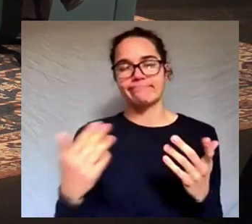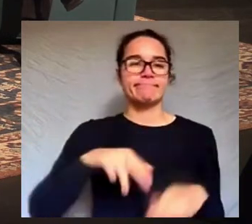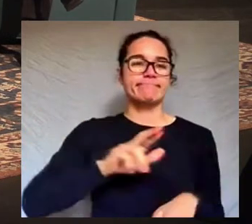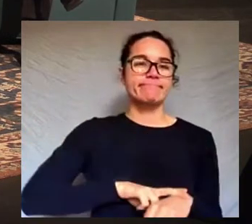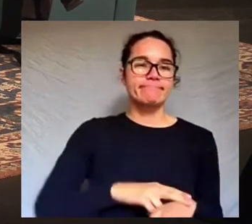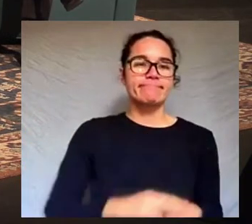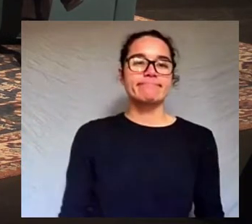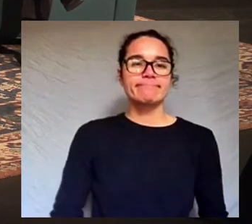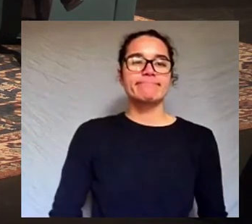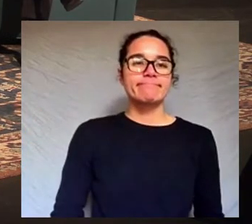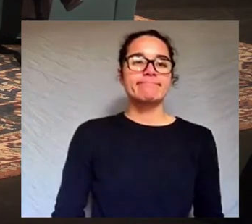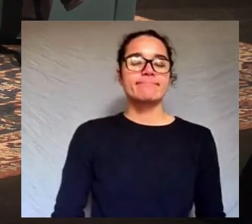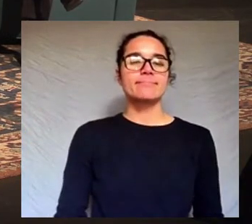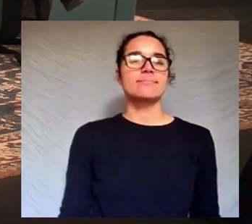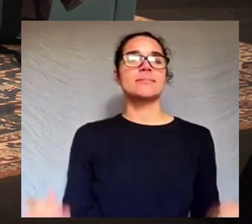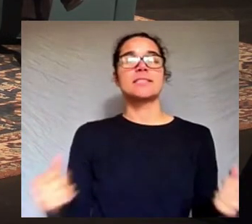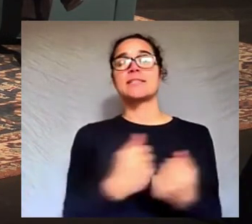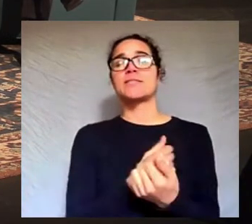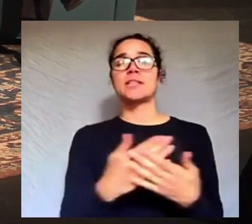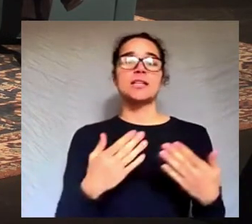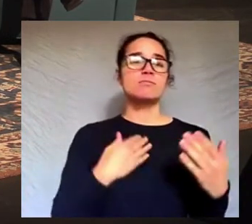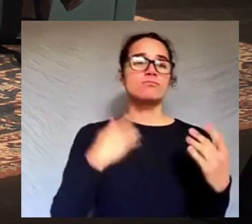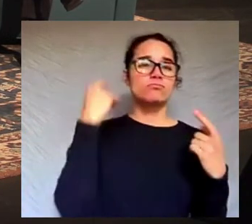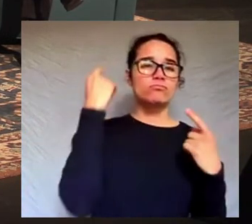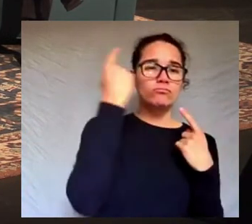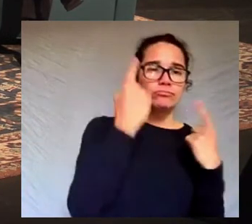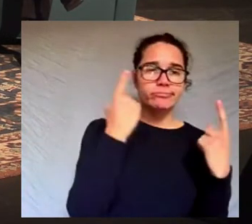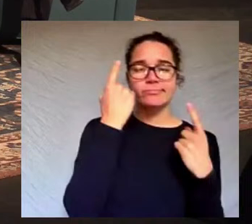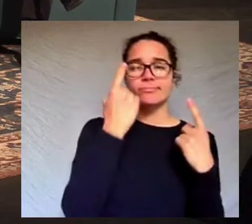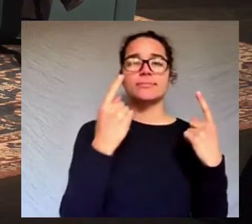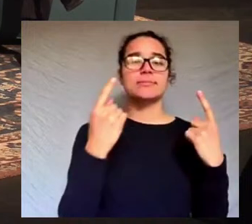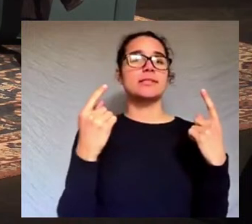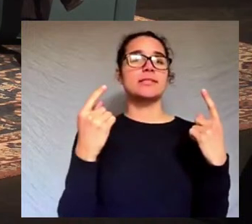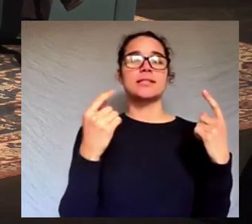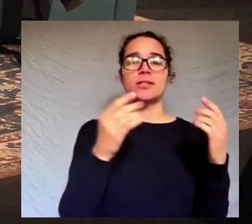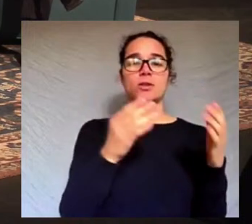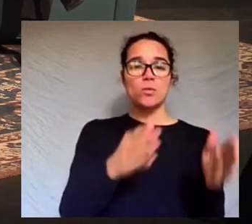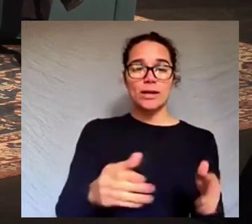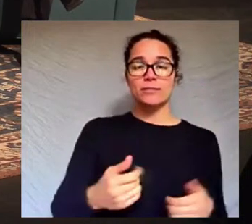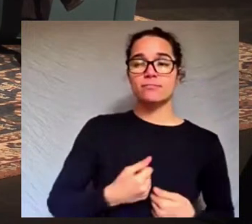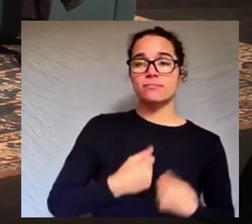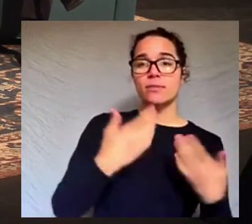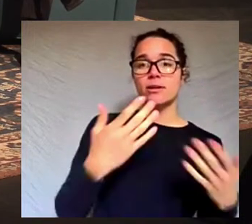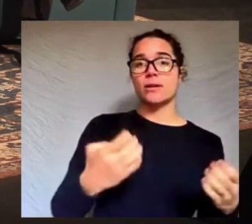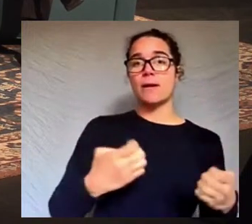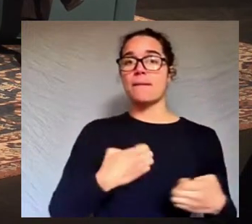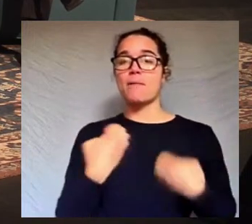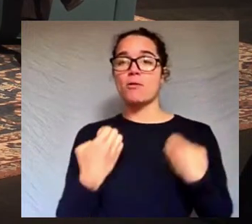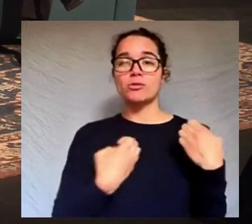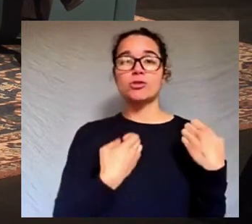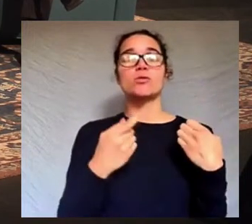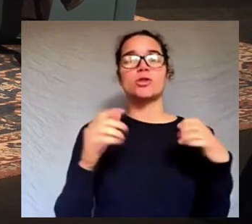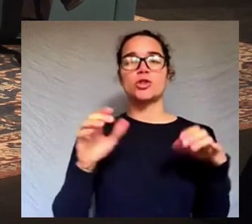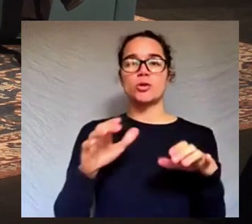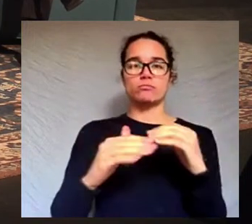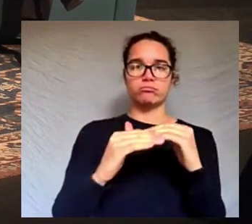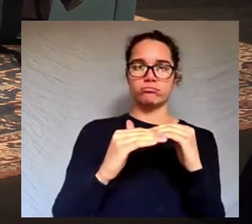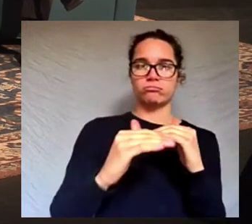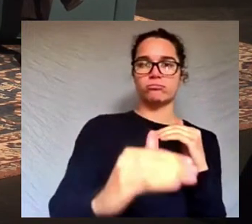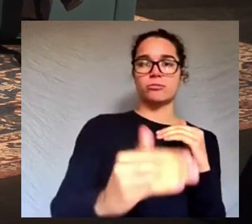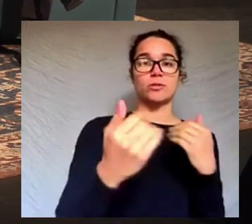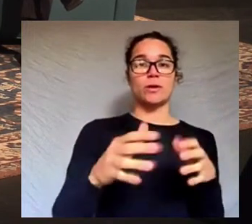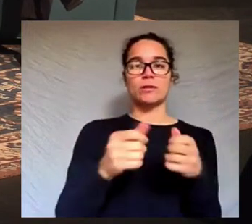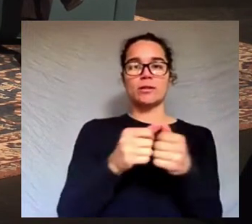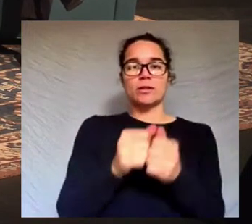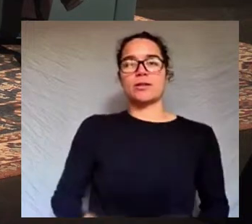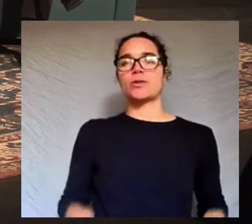are ways to manage emotion without losing respect for one another and without losing